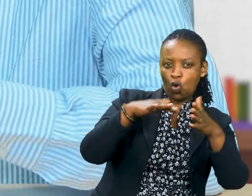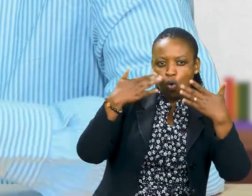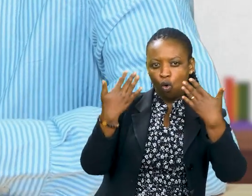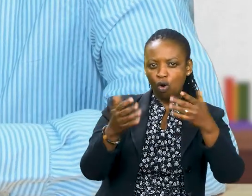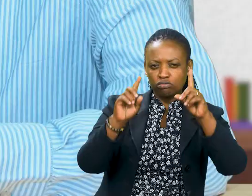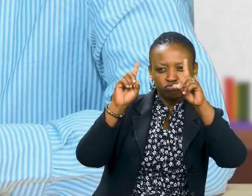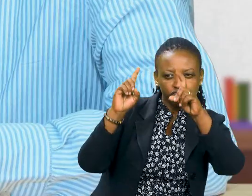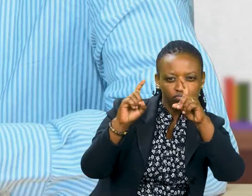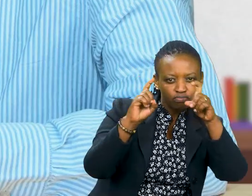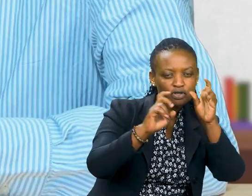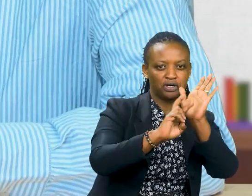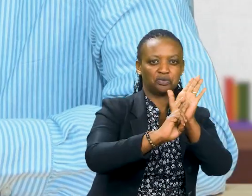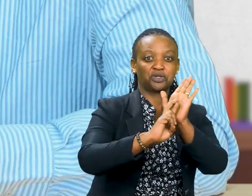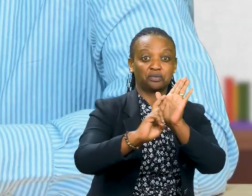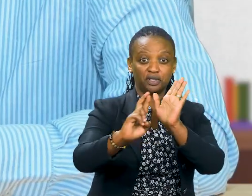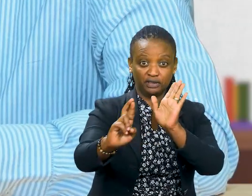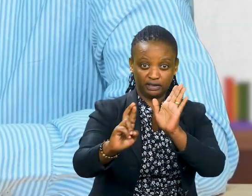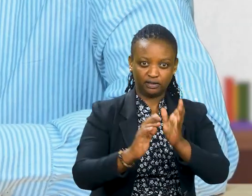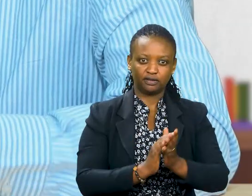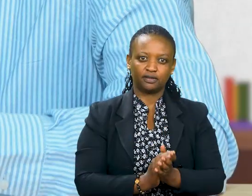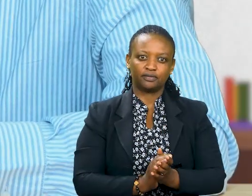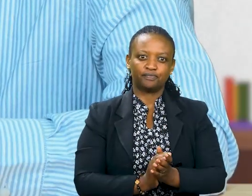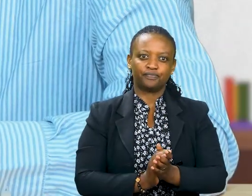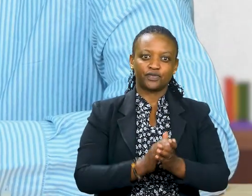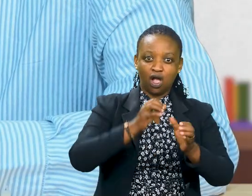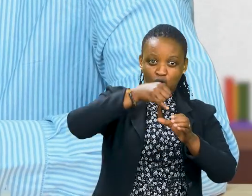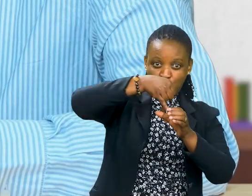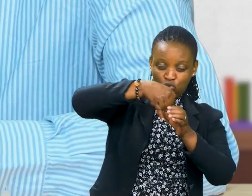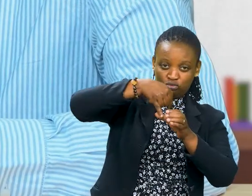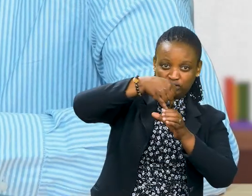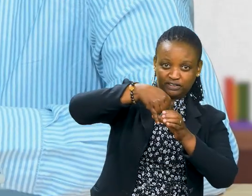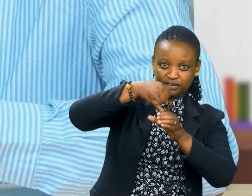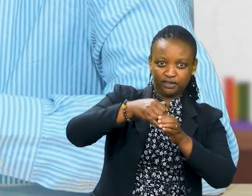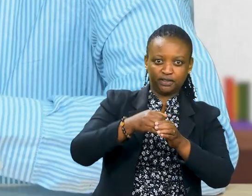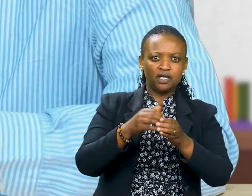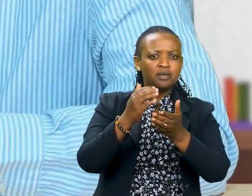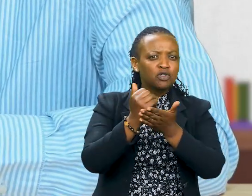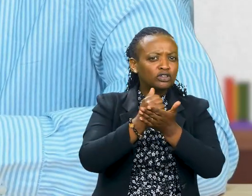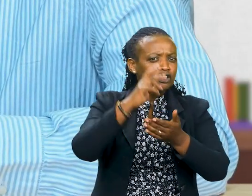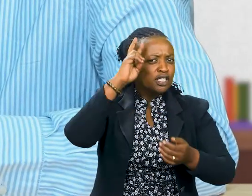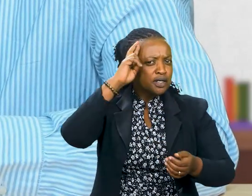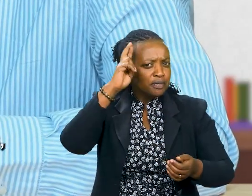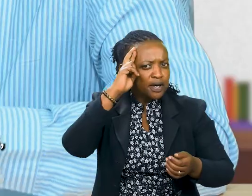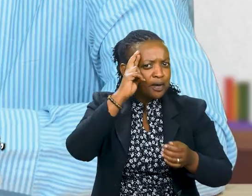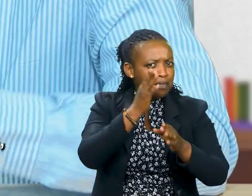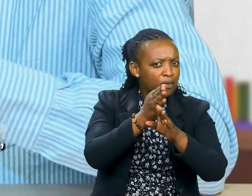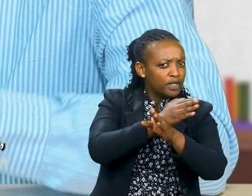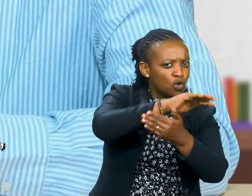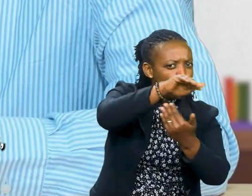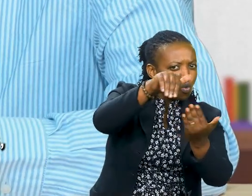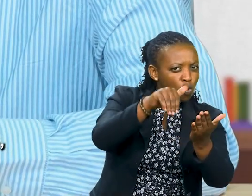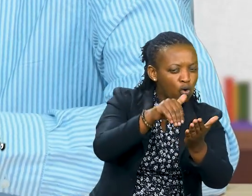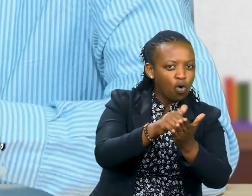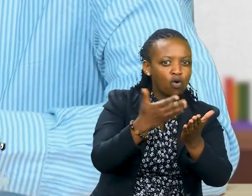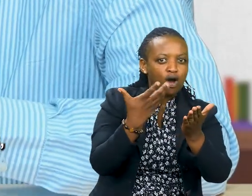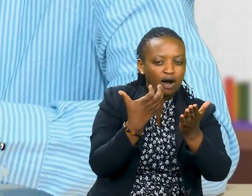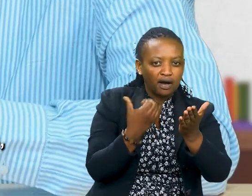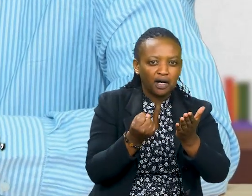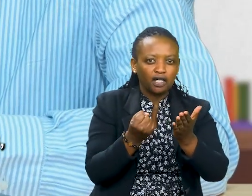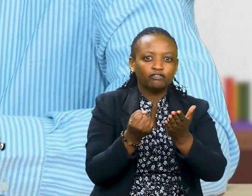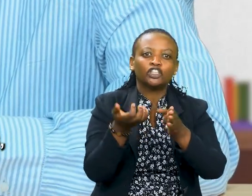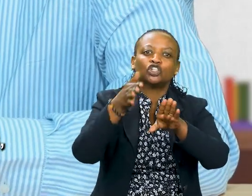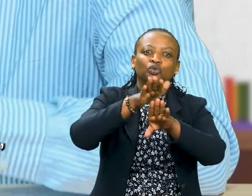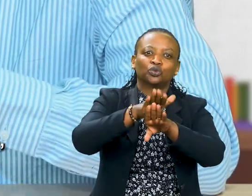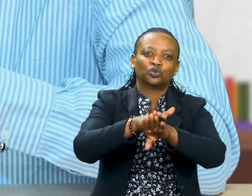use diagrams or images to represent a content. Because remember, behind